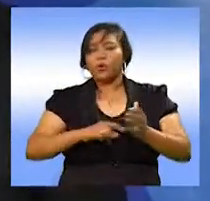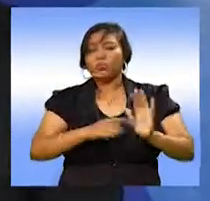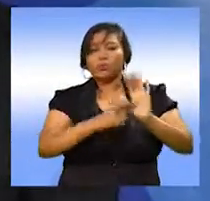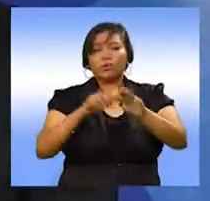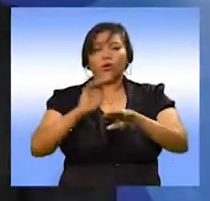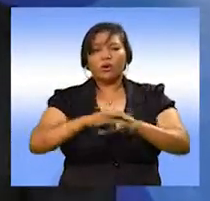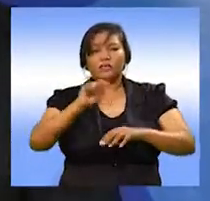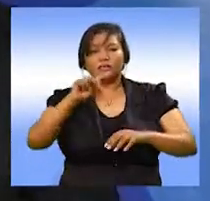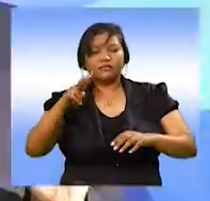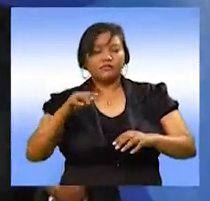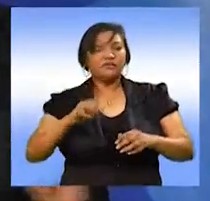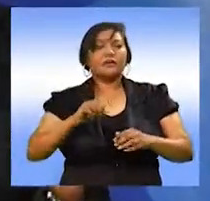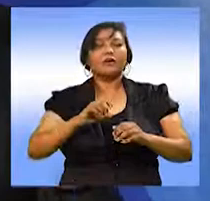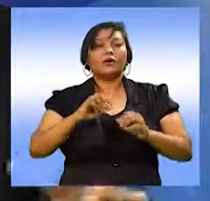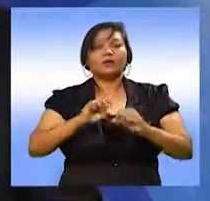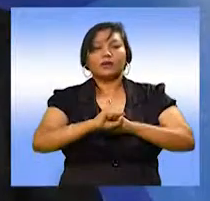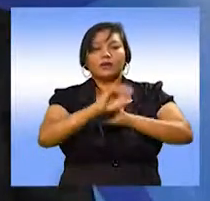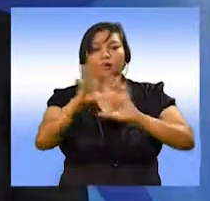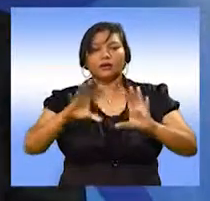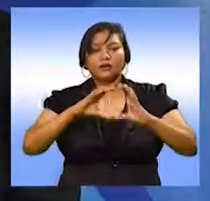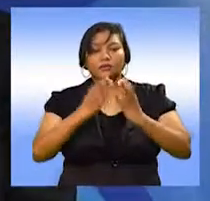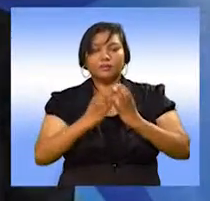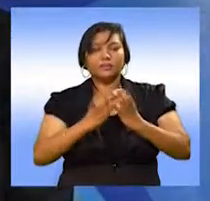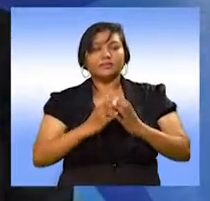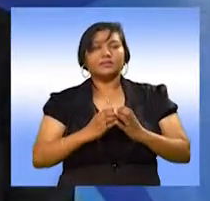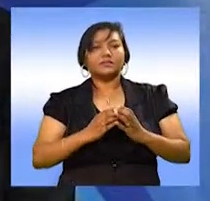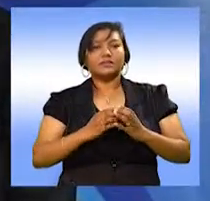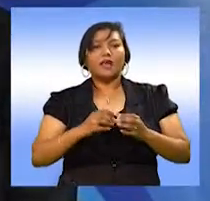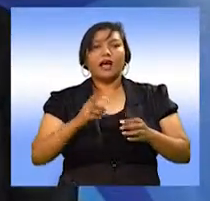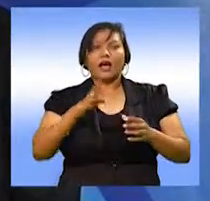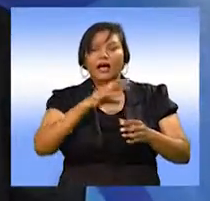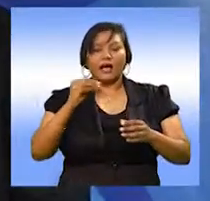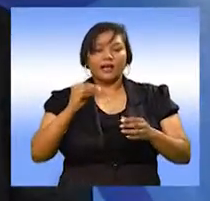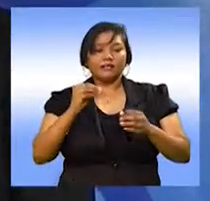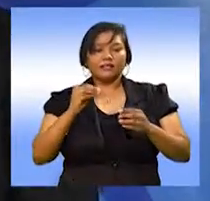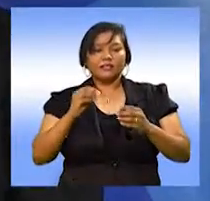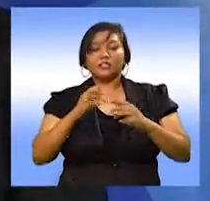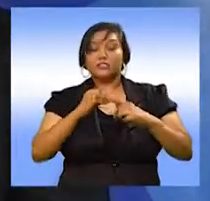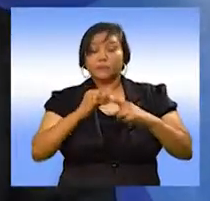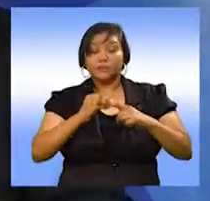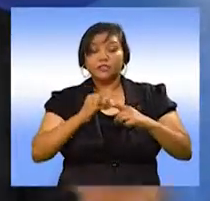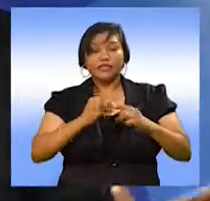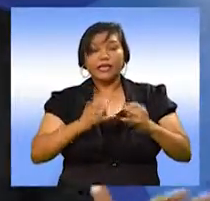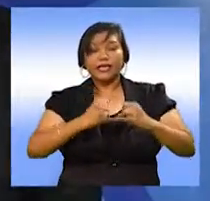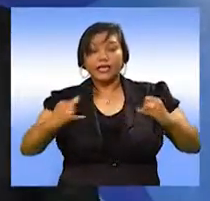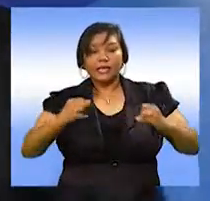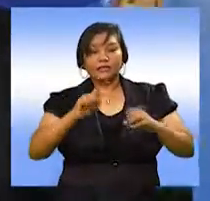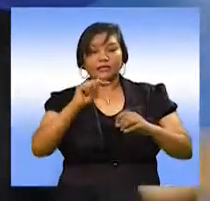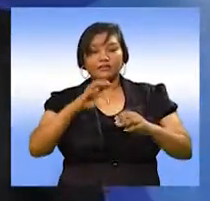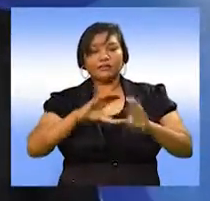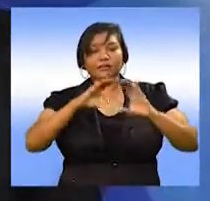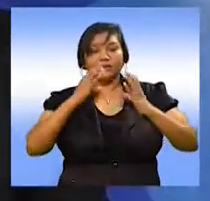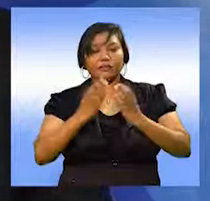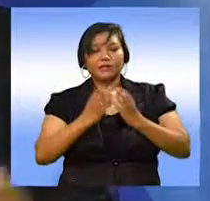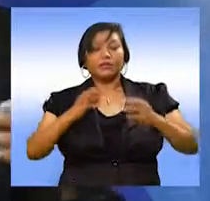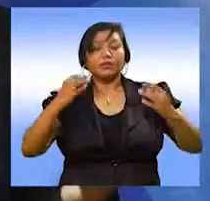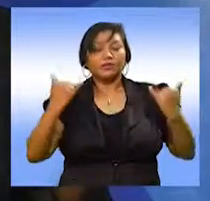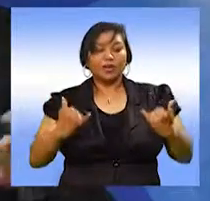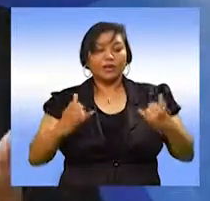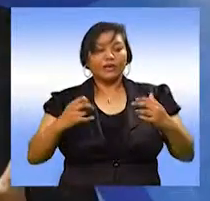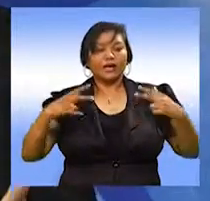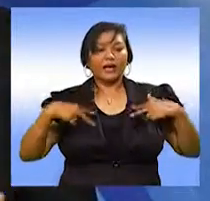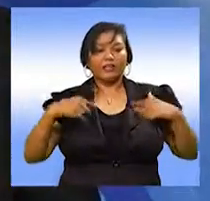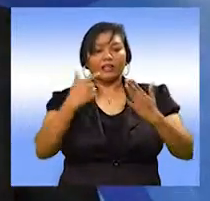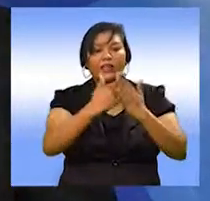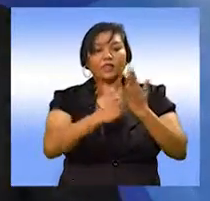every broadcaster, but primarily targeted towards the cable broadcasters. And we now have a database with all the content and